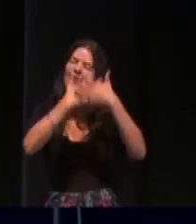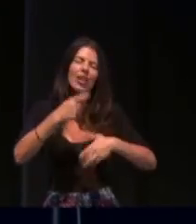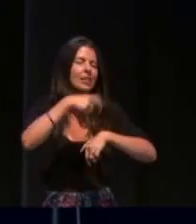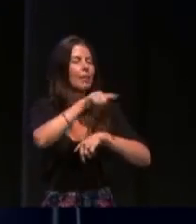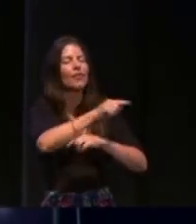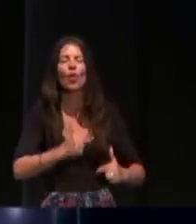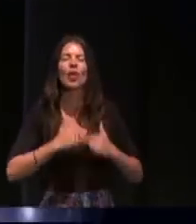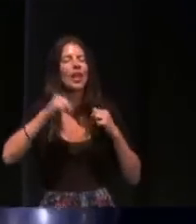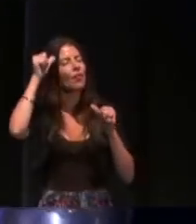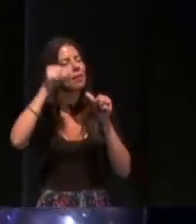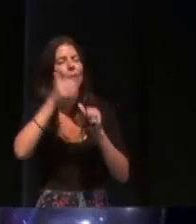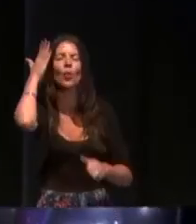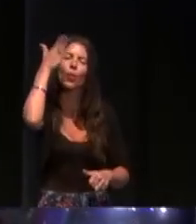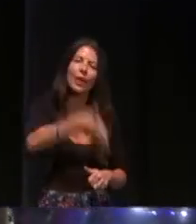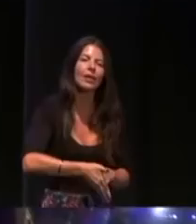life.